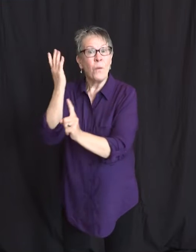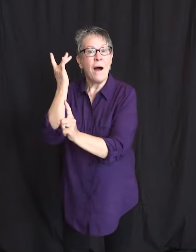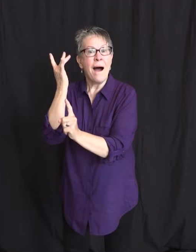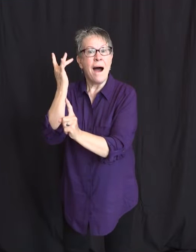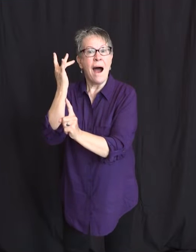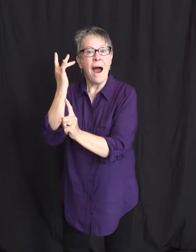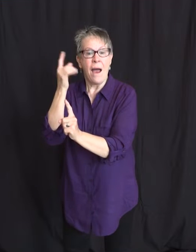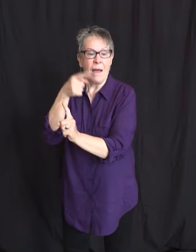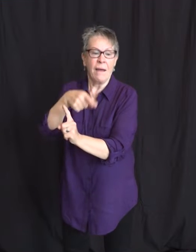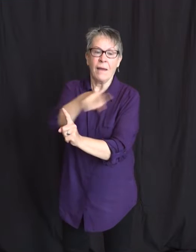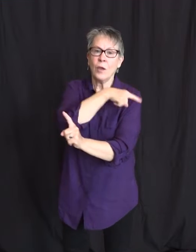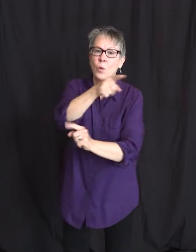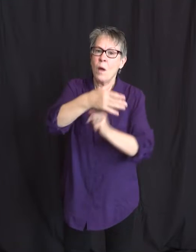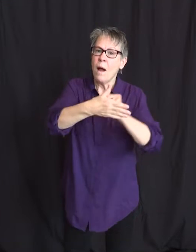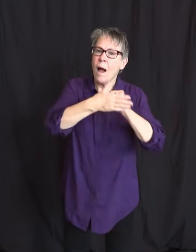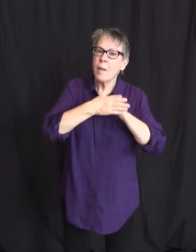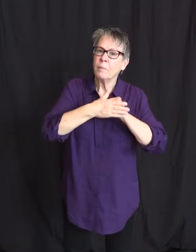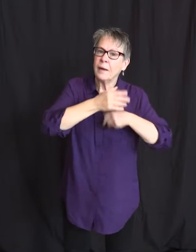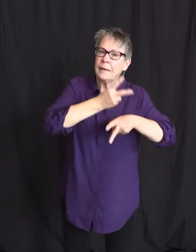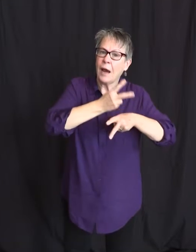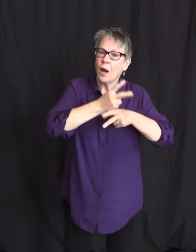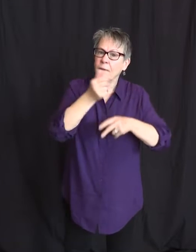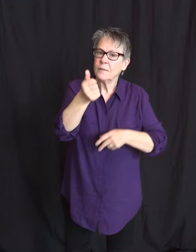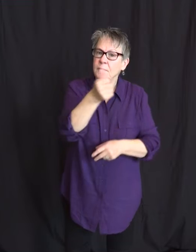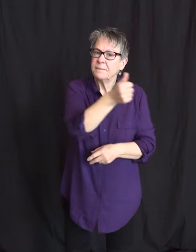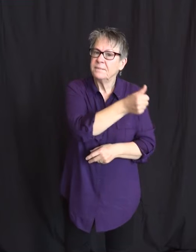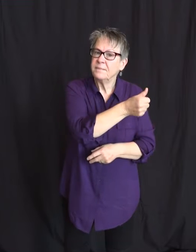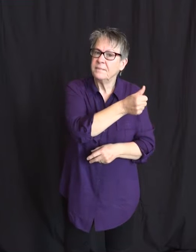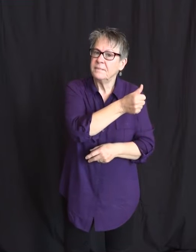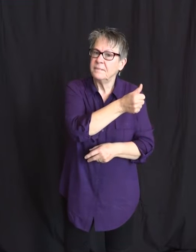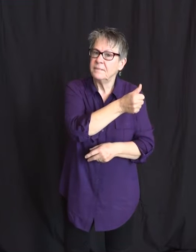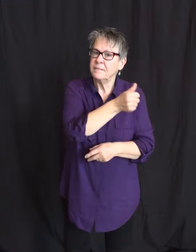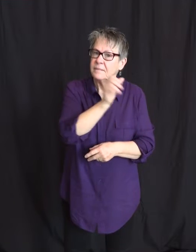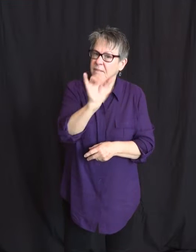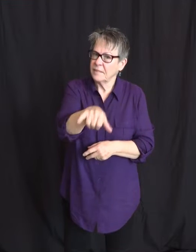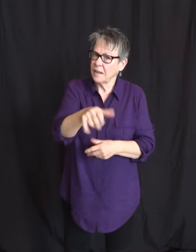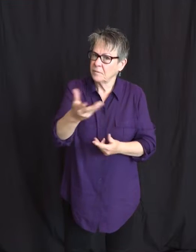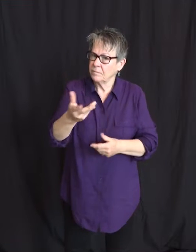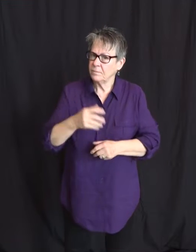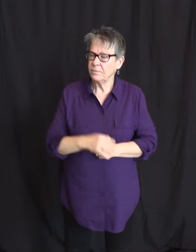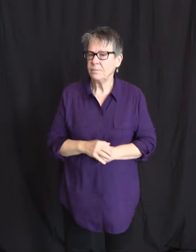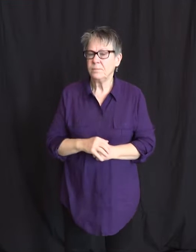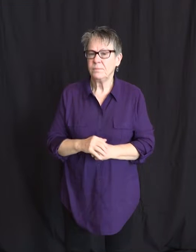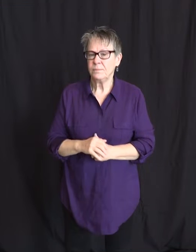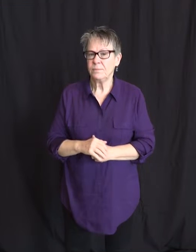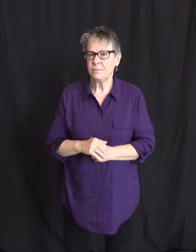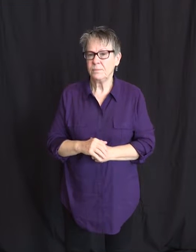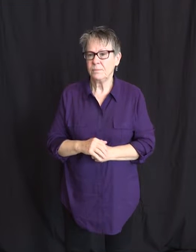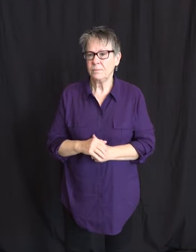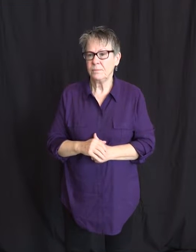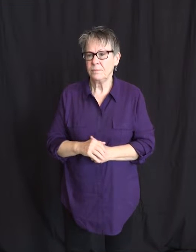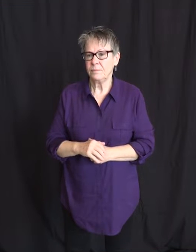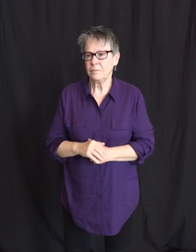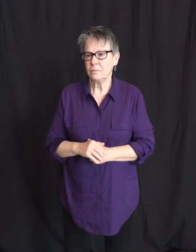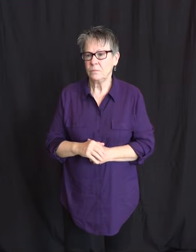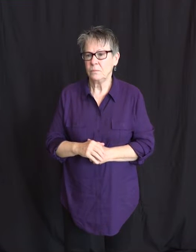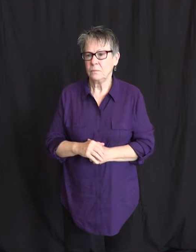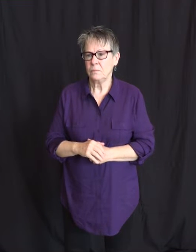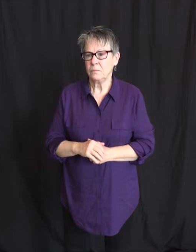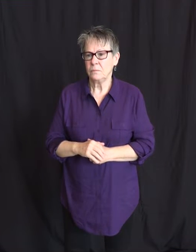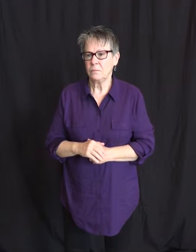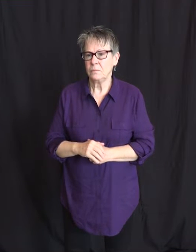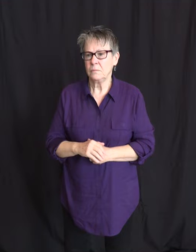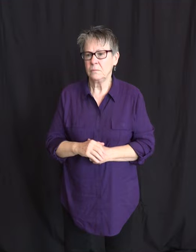as I've said many times, it takes a village. We need our legislators. We need our whole team. We need each and every one of you doing